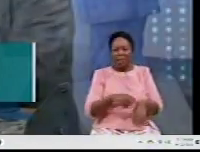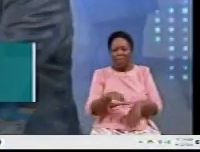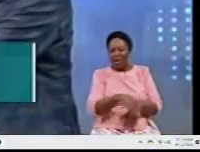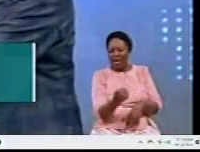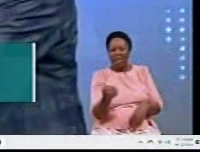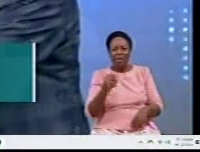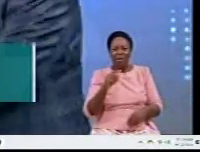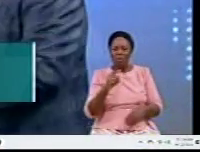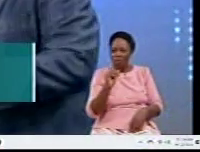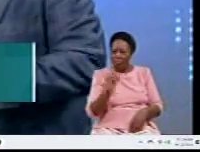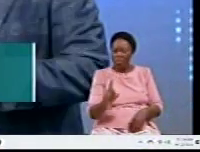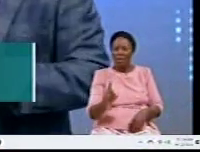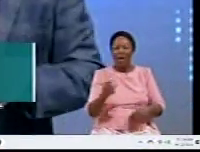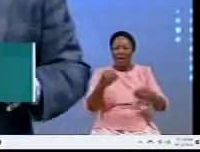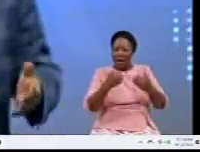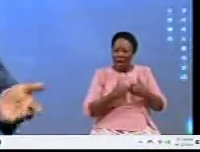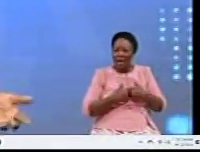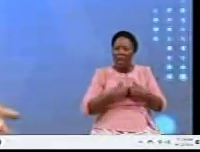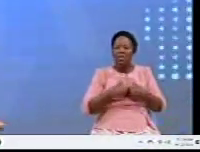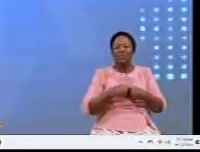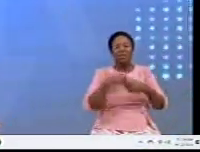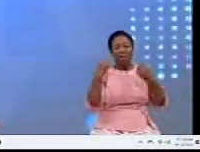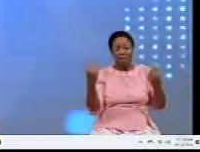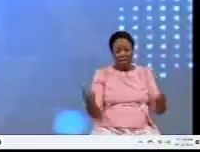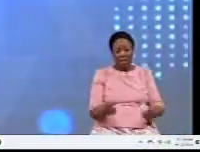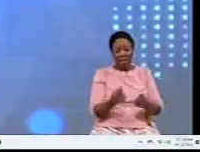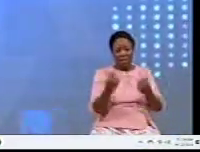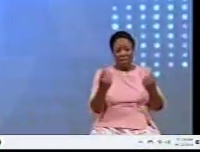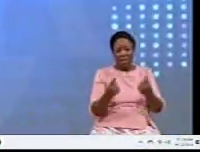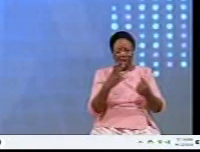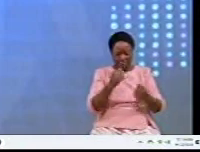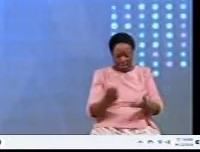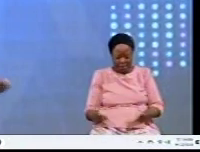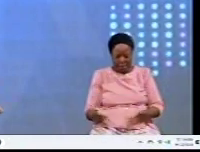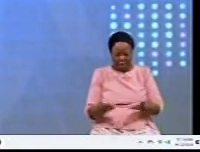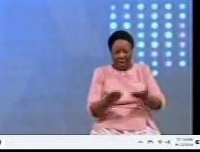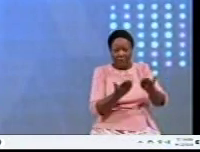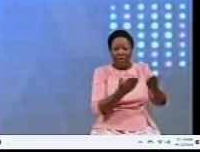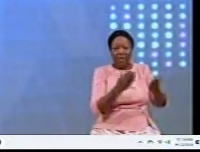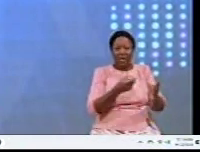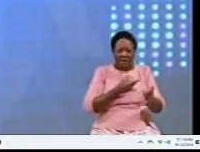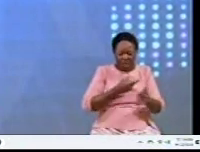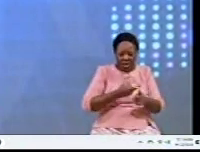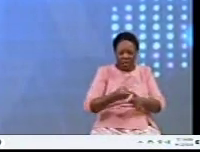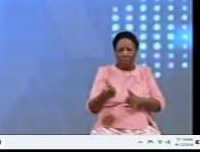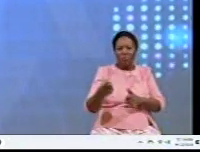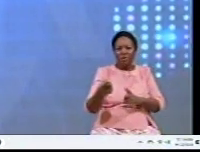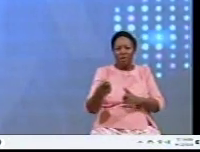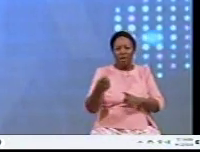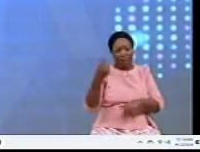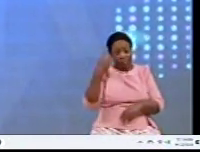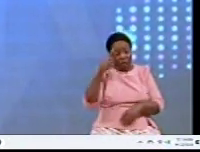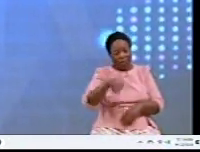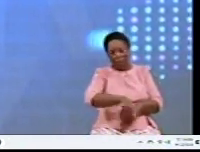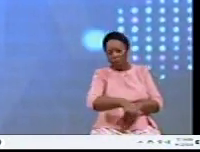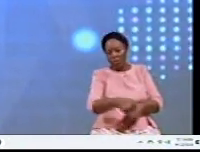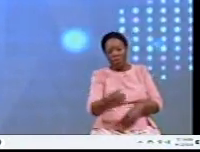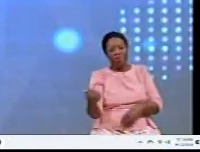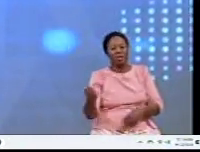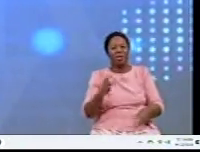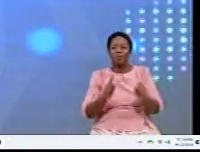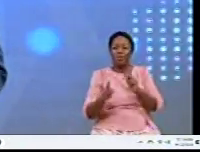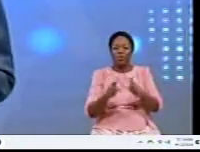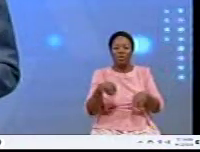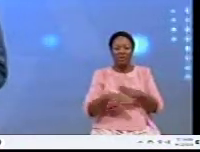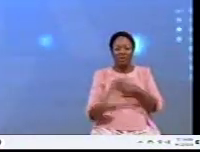anybody has iniquity, it carries injury for other people in his